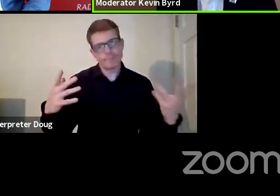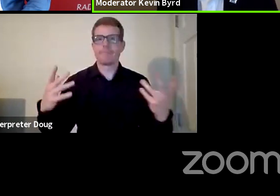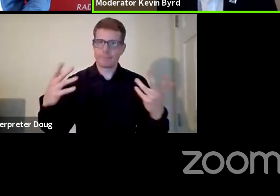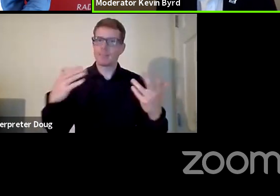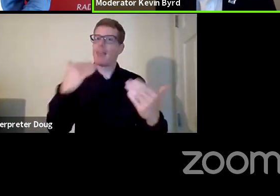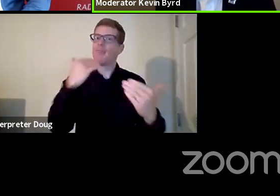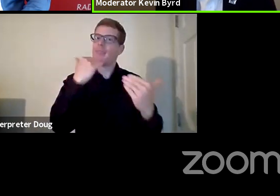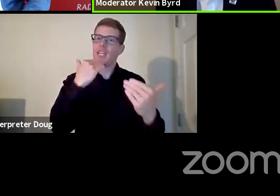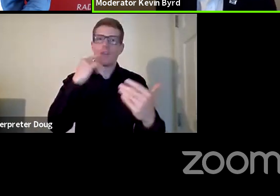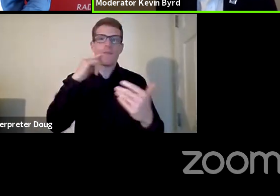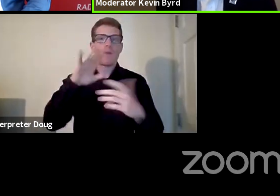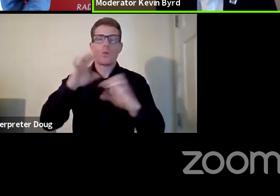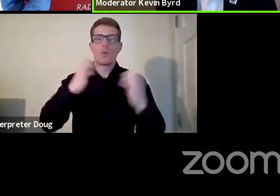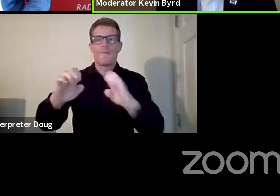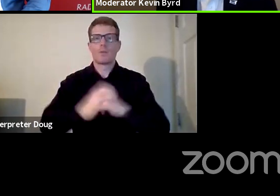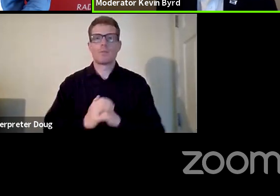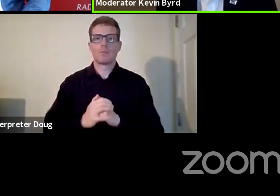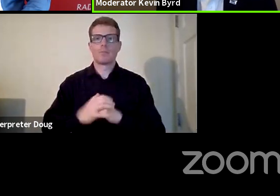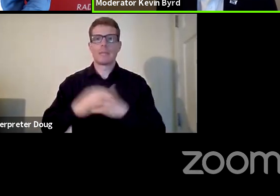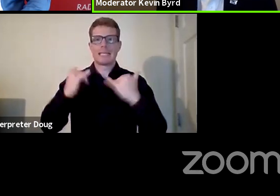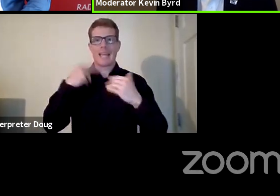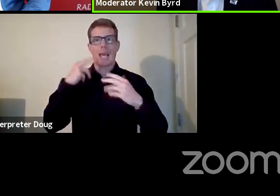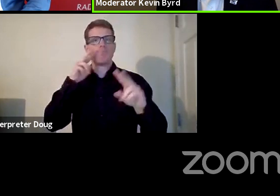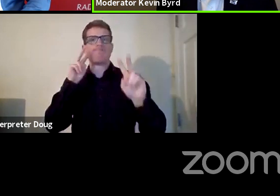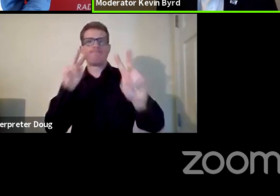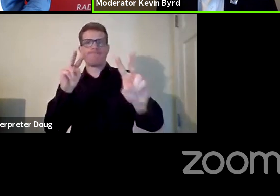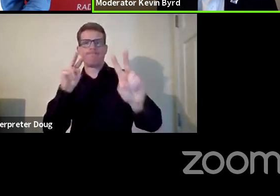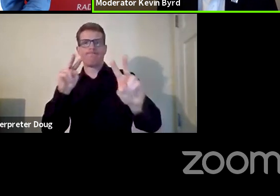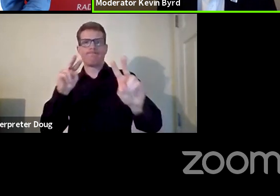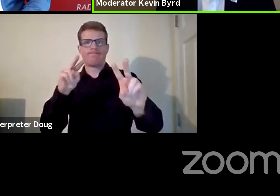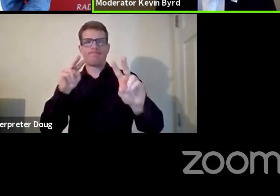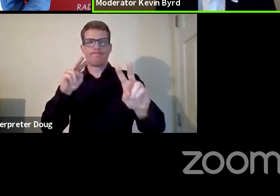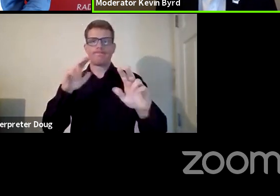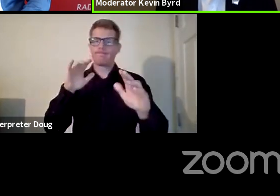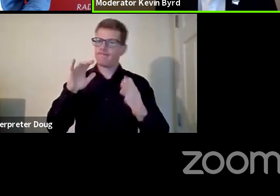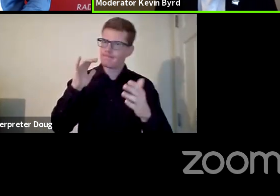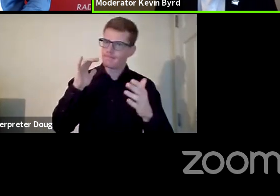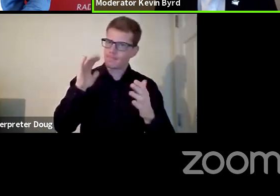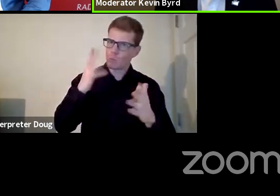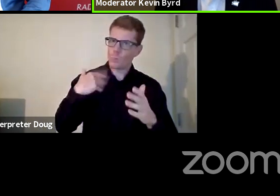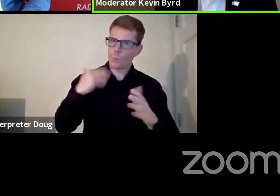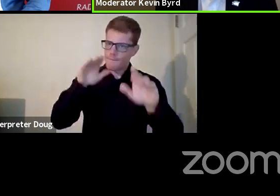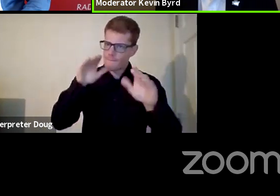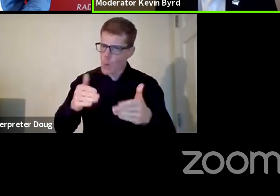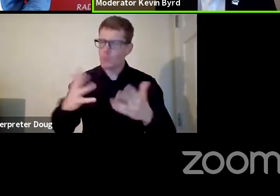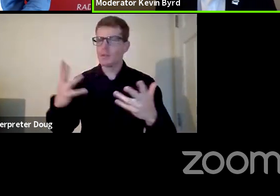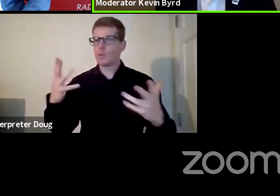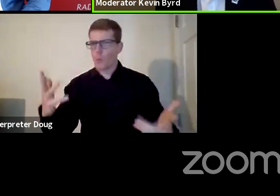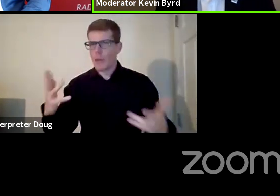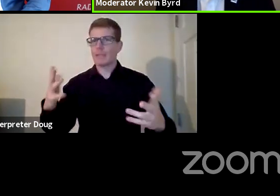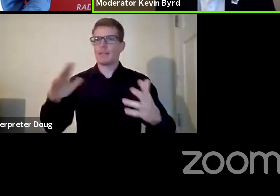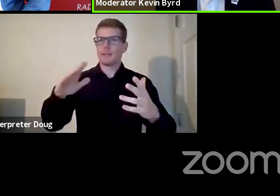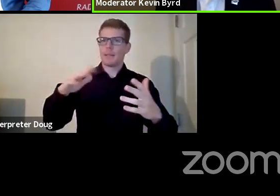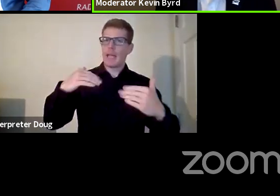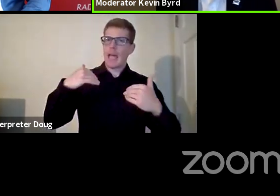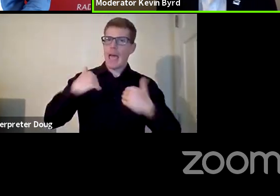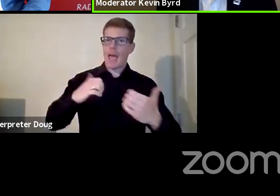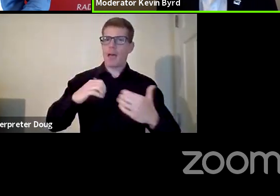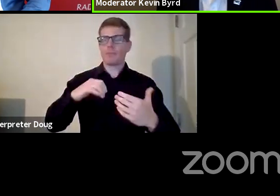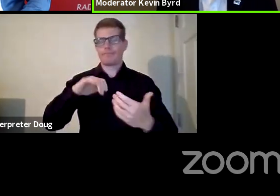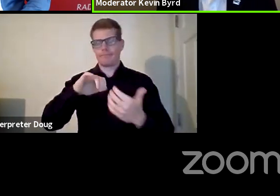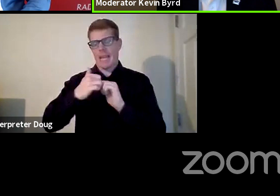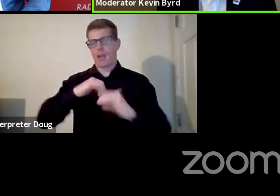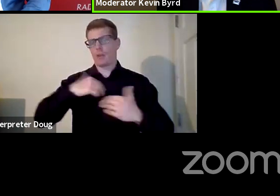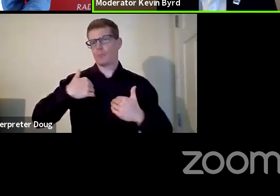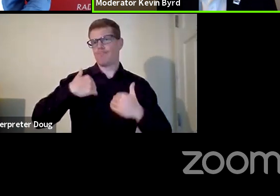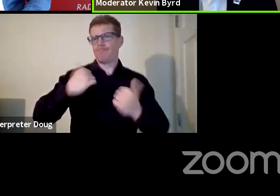the New River Valley navigate the next phase, recovery. This series of virtual town halls has been your opportunity to